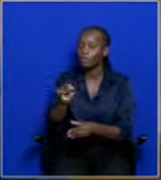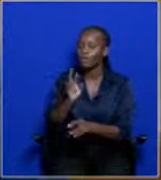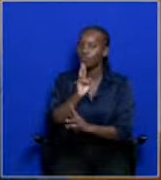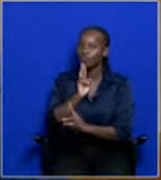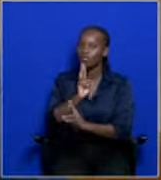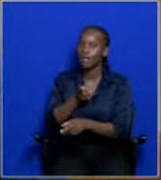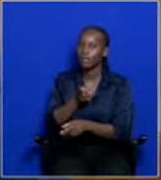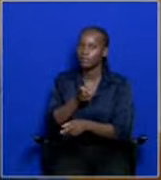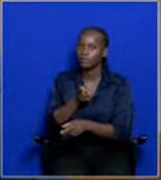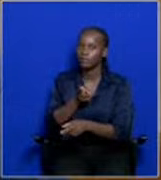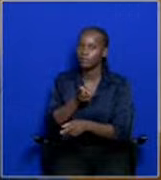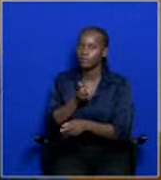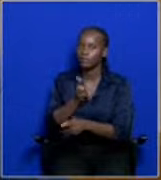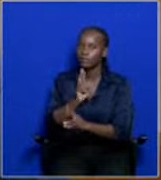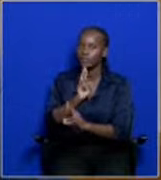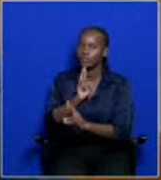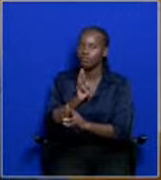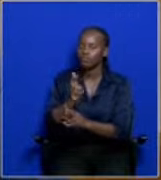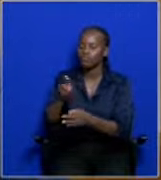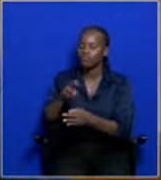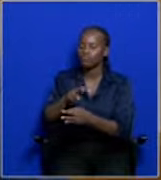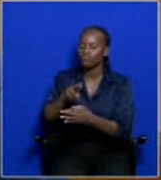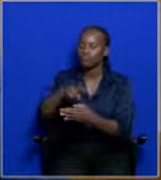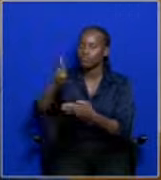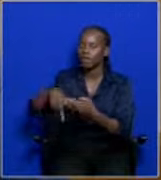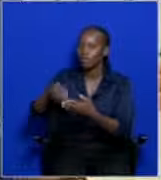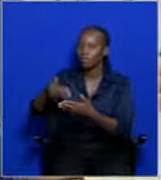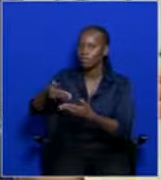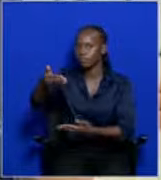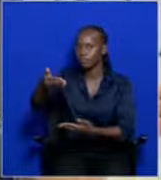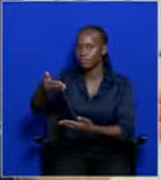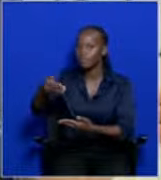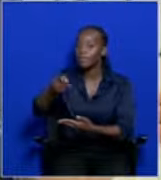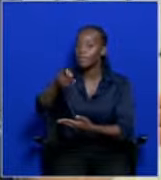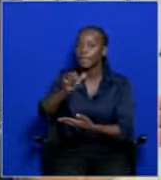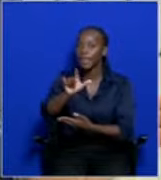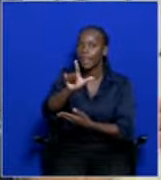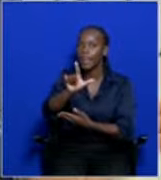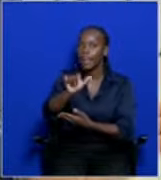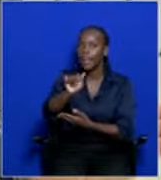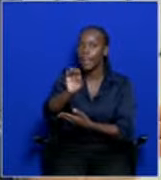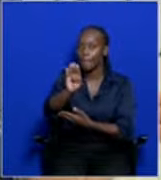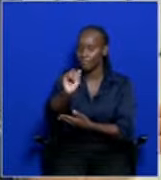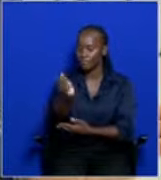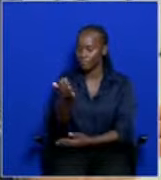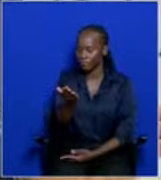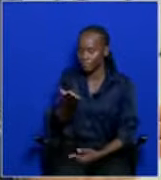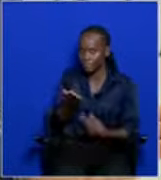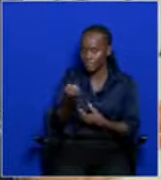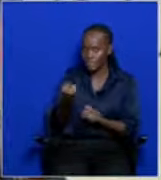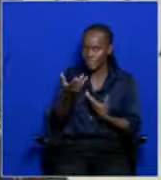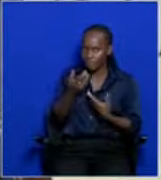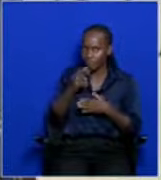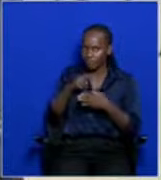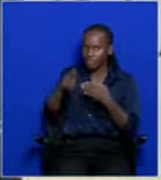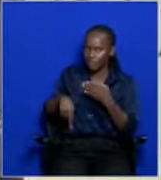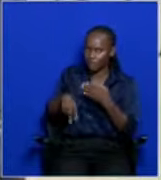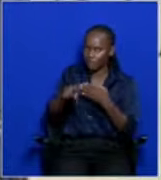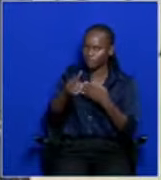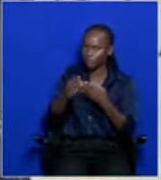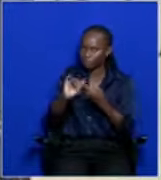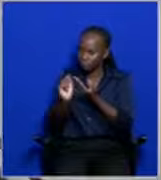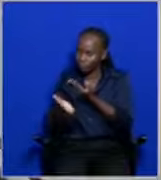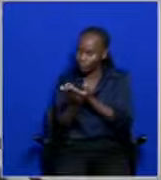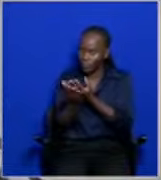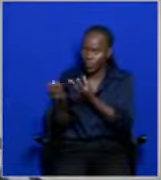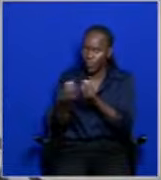minutes, giving me the results accompanying the photo album that they have compiled. I